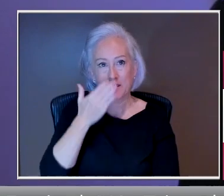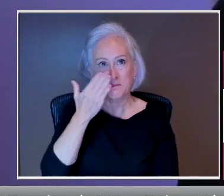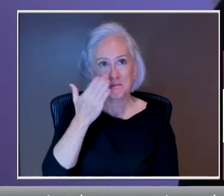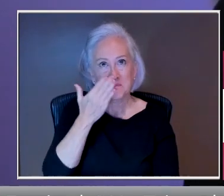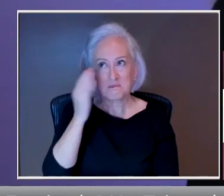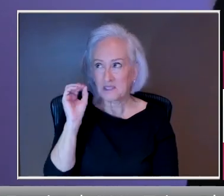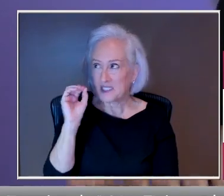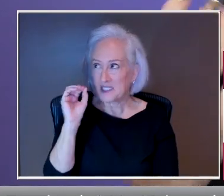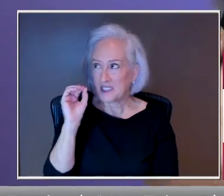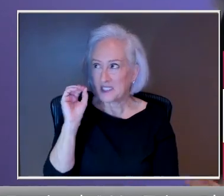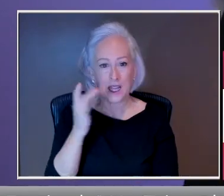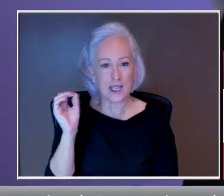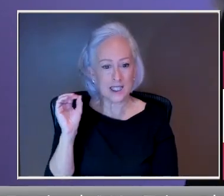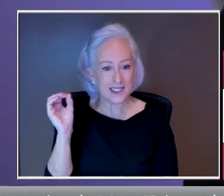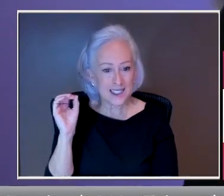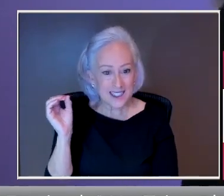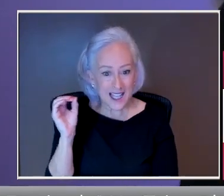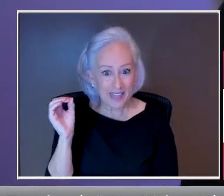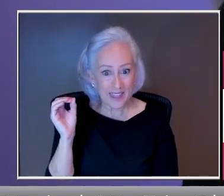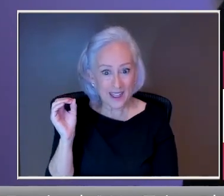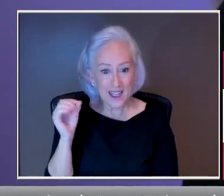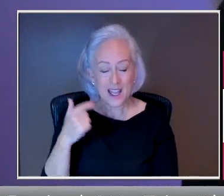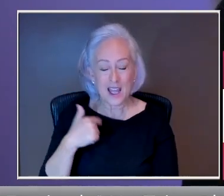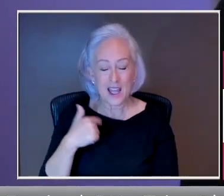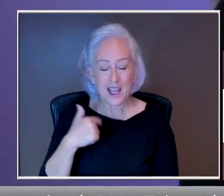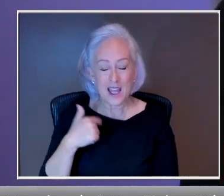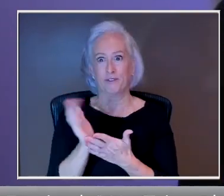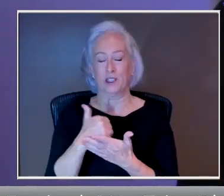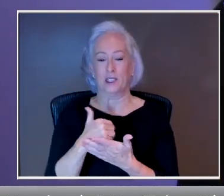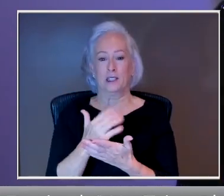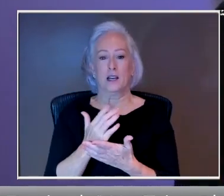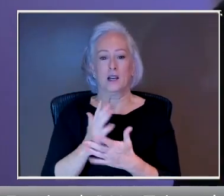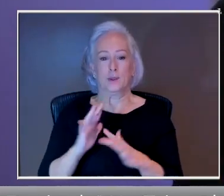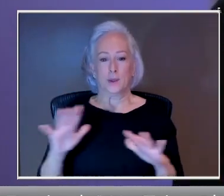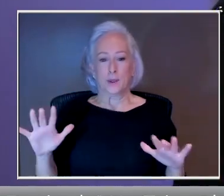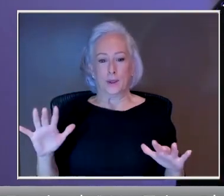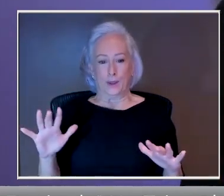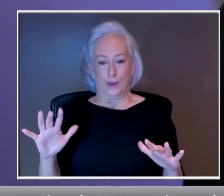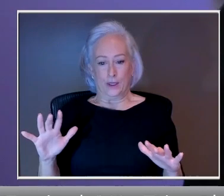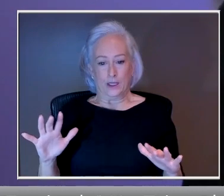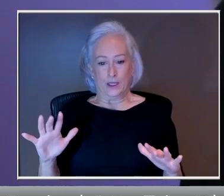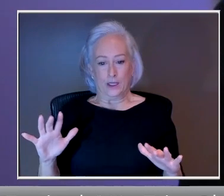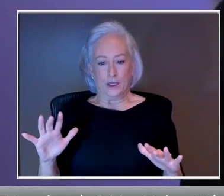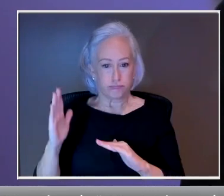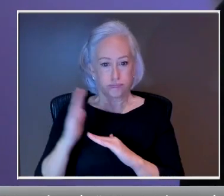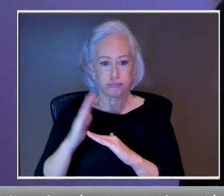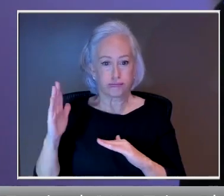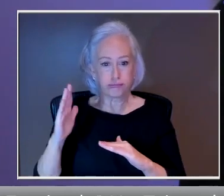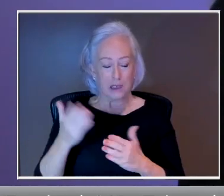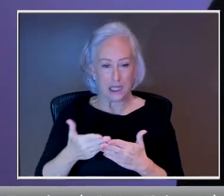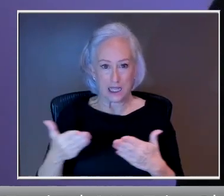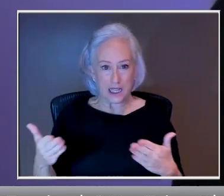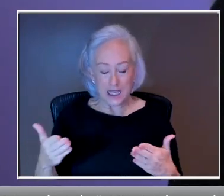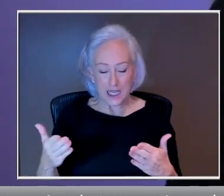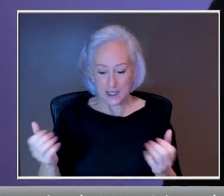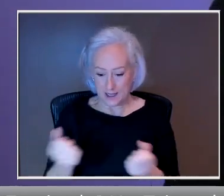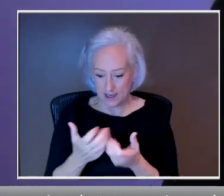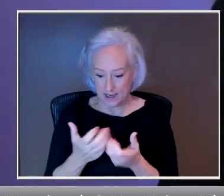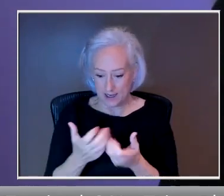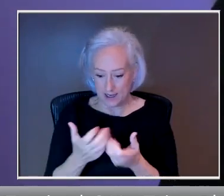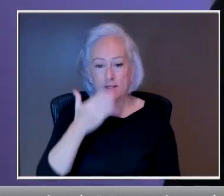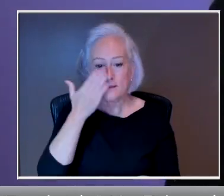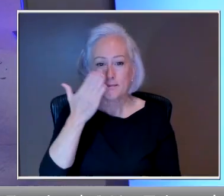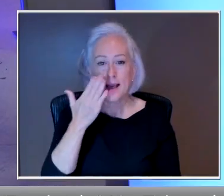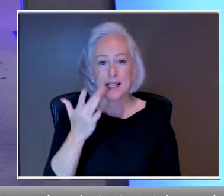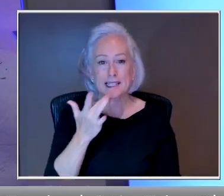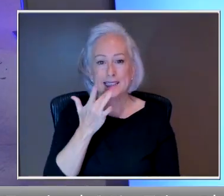freaking out because back then that was like the number one thing. Everybody lost their smell or their taste, and immediately I knew. And you had